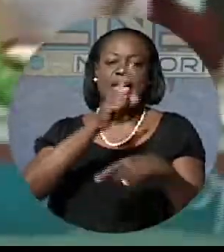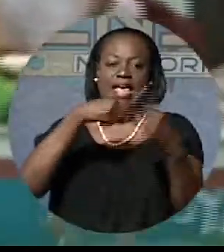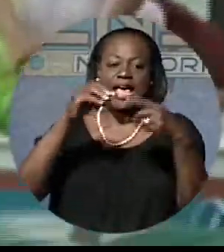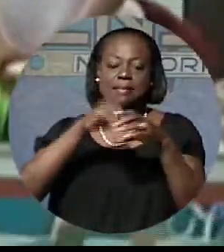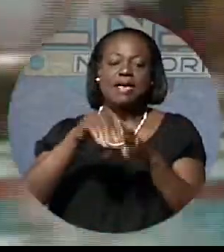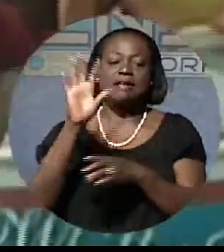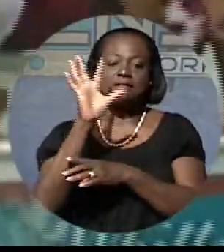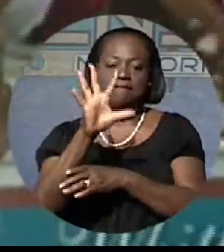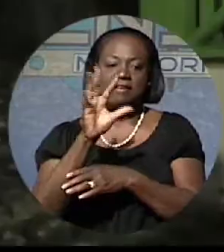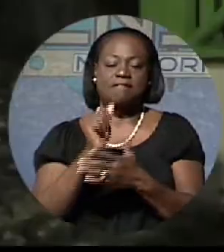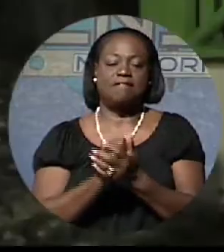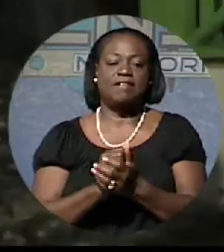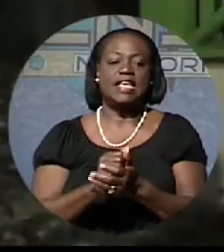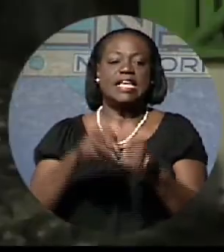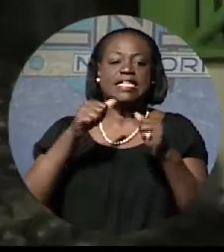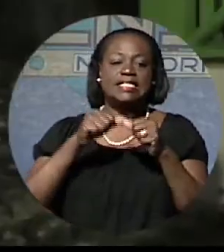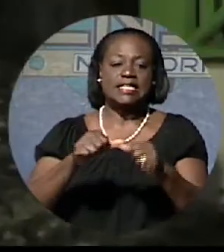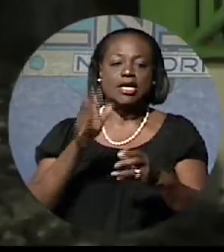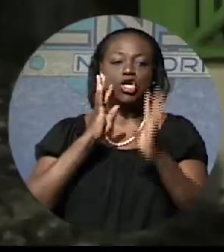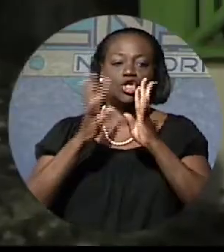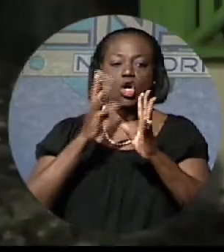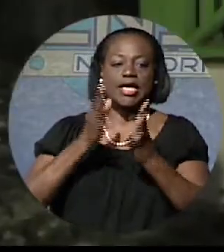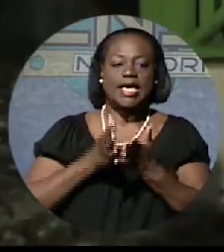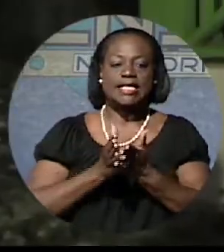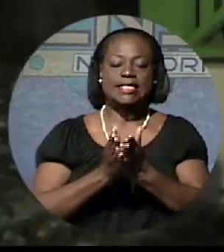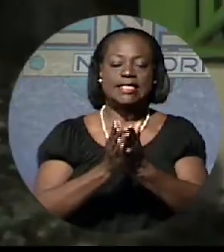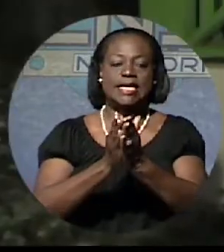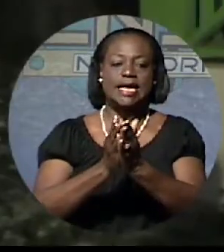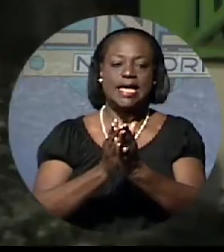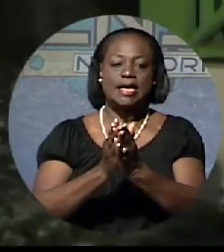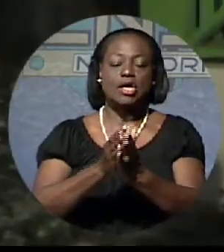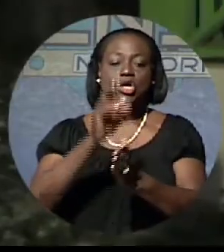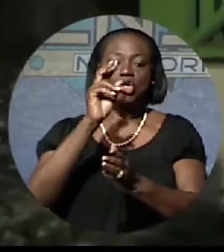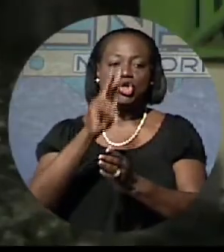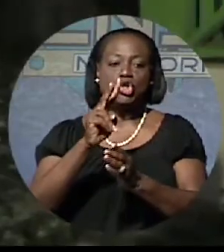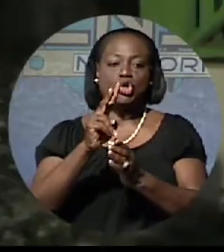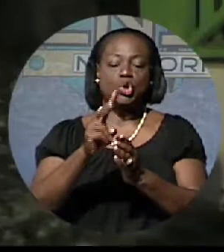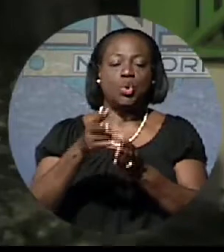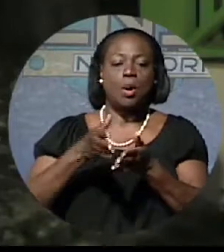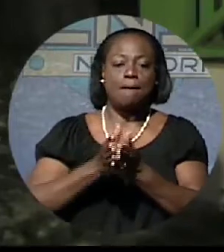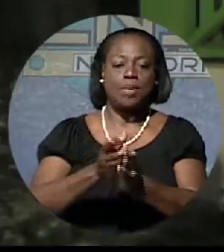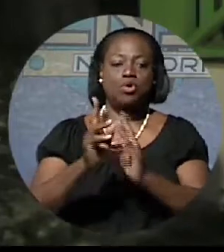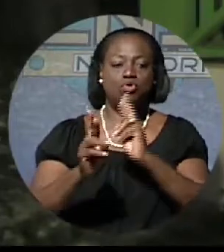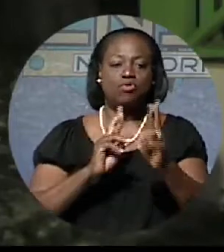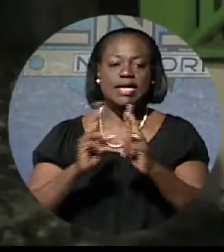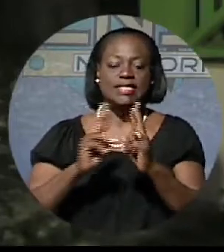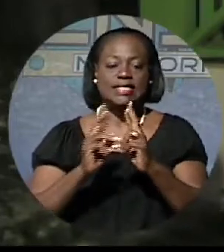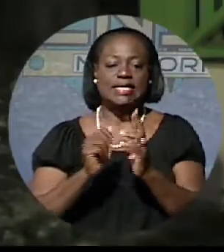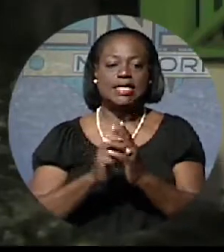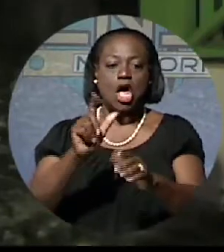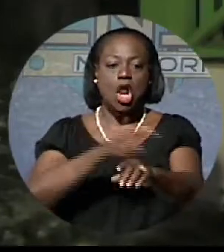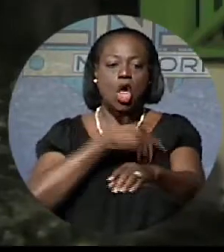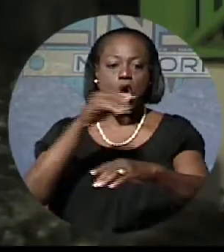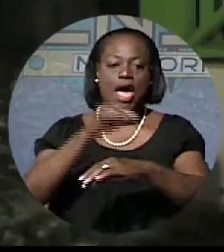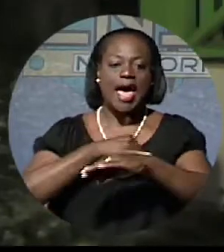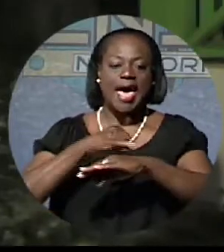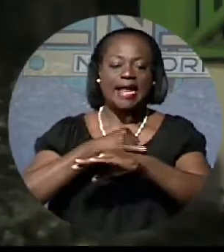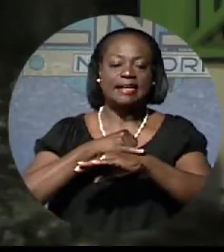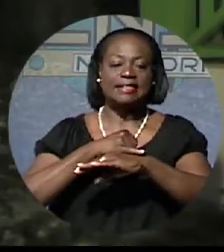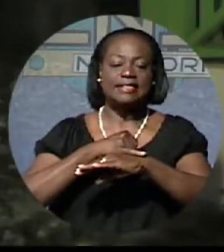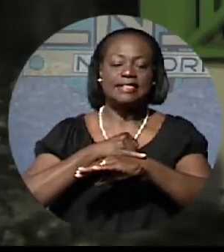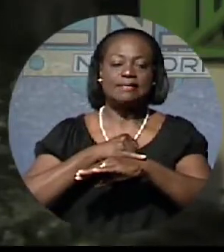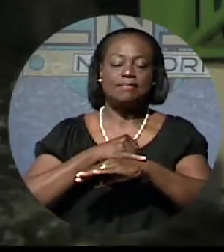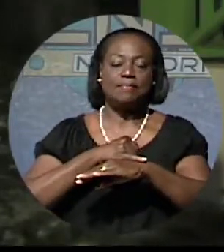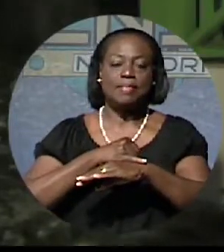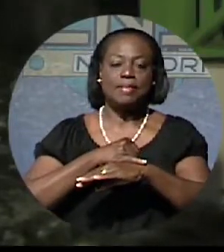fifth. Still talking sailing, two regattas will take place on Randall Fox Day. We are talking about the Long Island Regatta. That regatta will